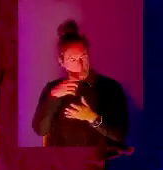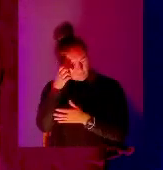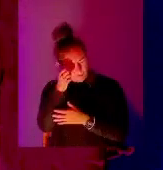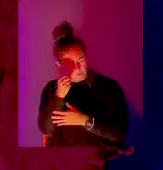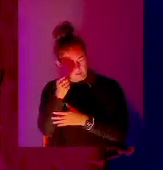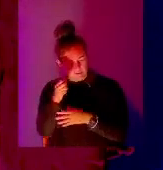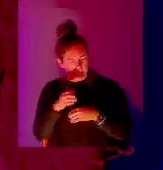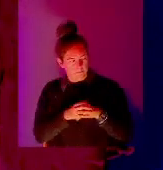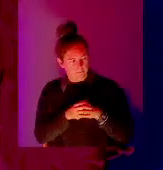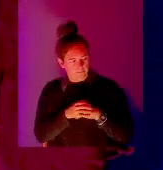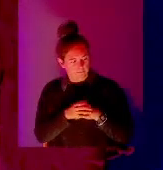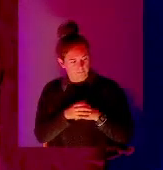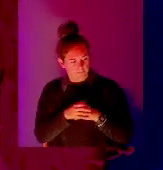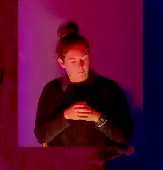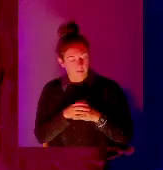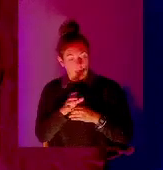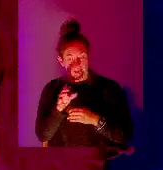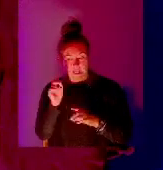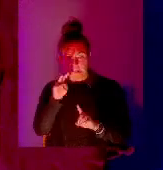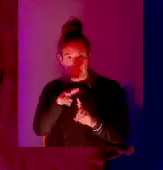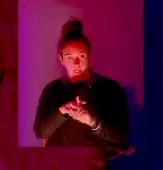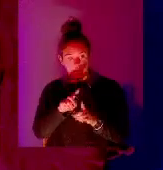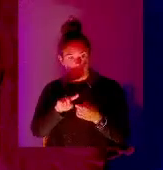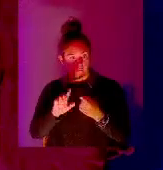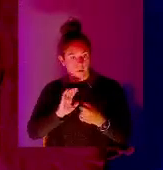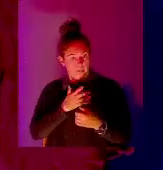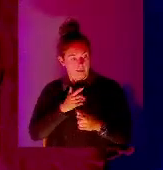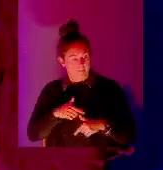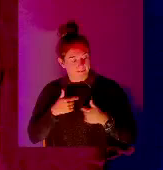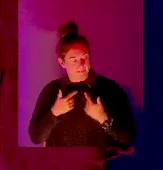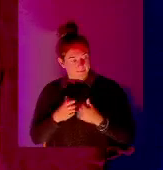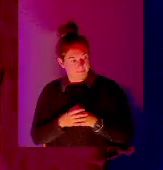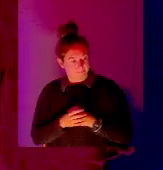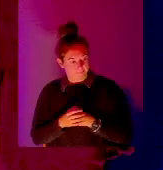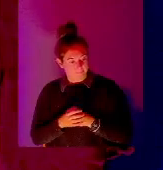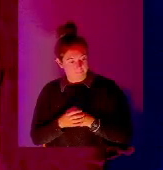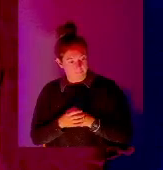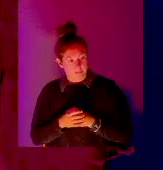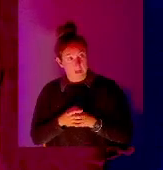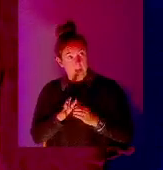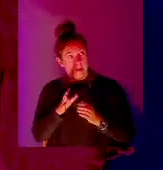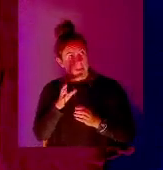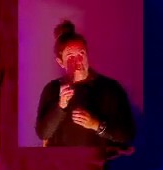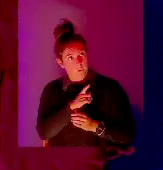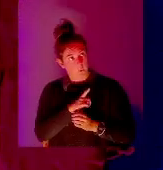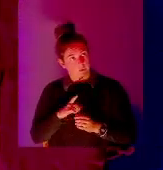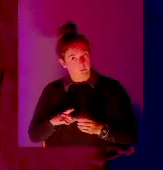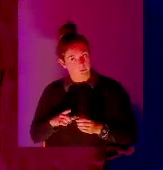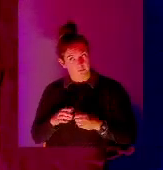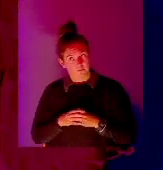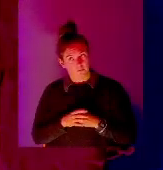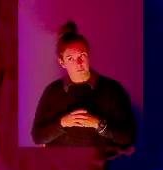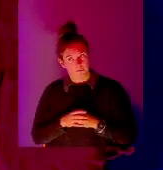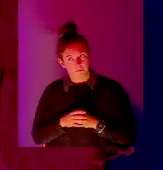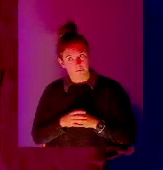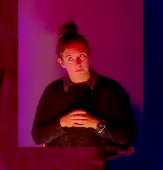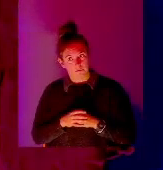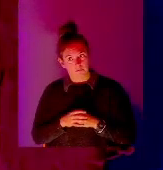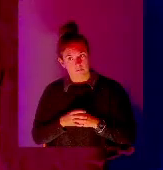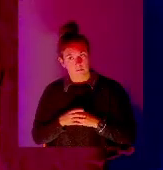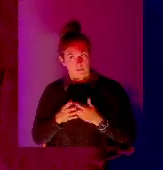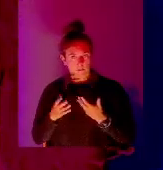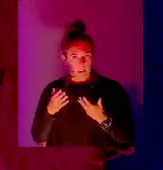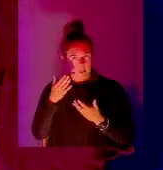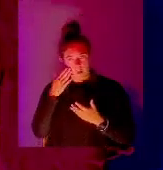to apply it in our lives. And Lord, that as social gospel and